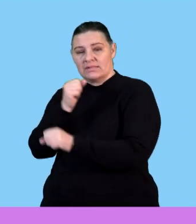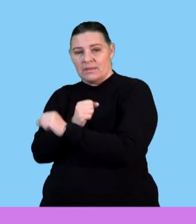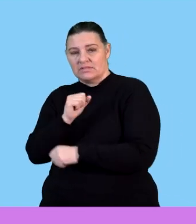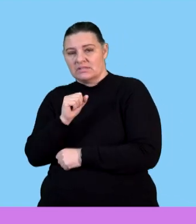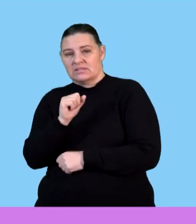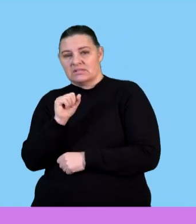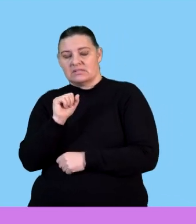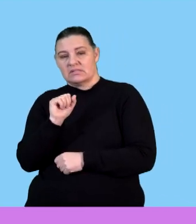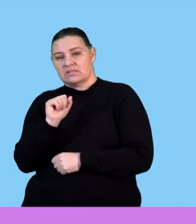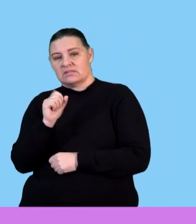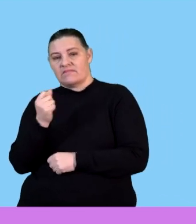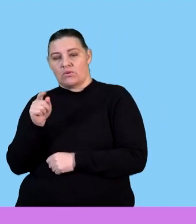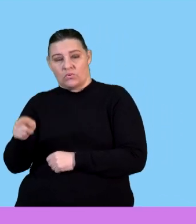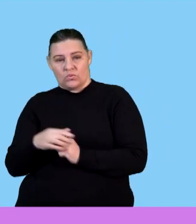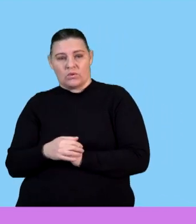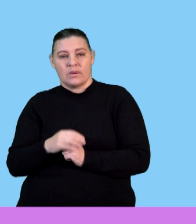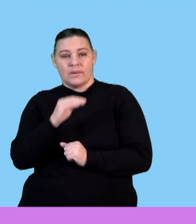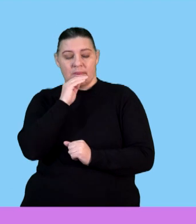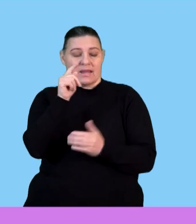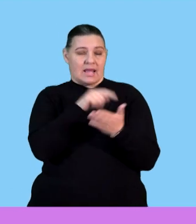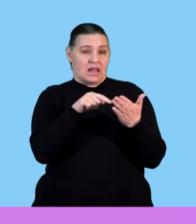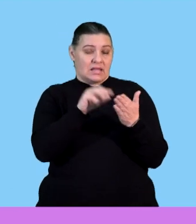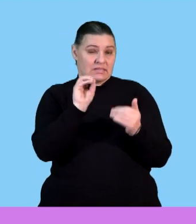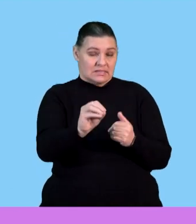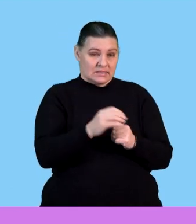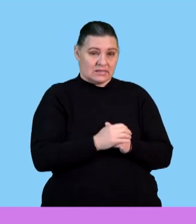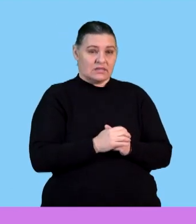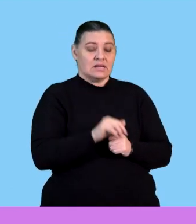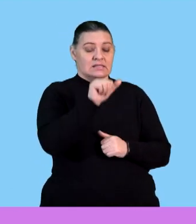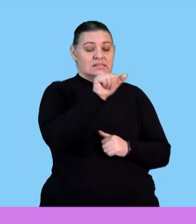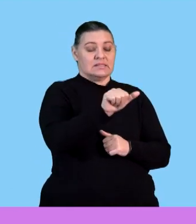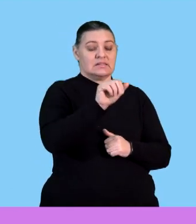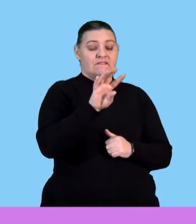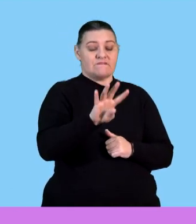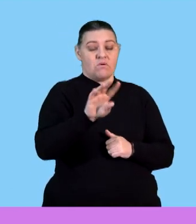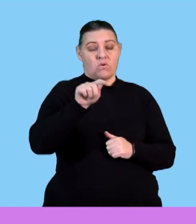All right. And that gives me, again, use my calculator,